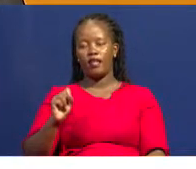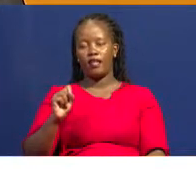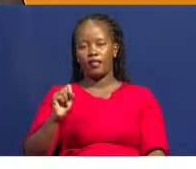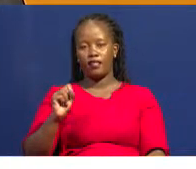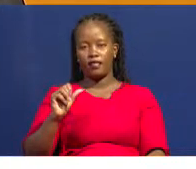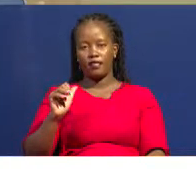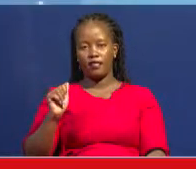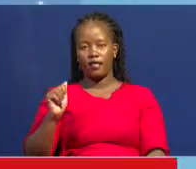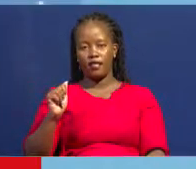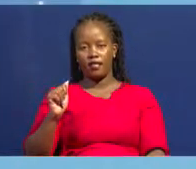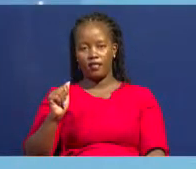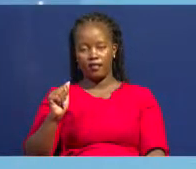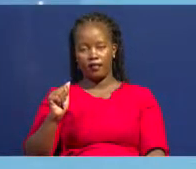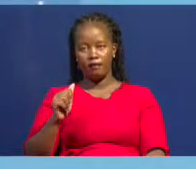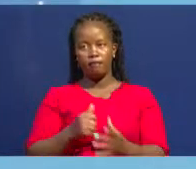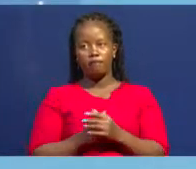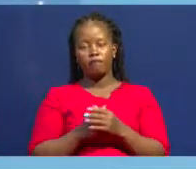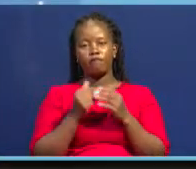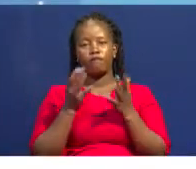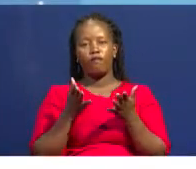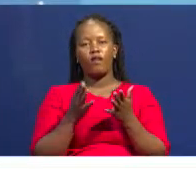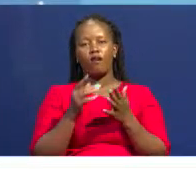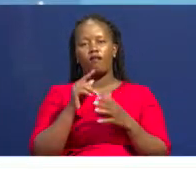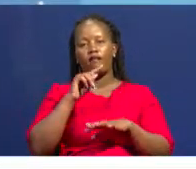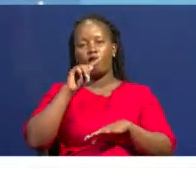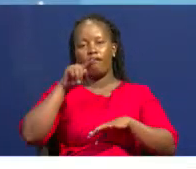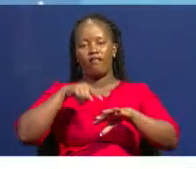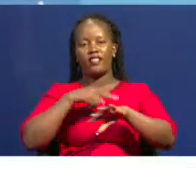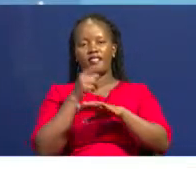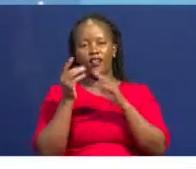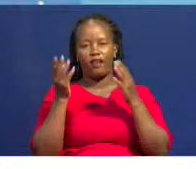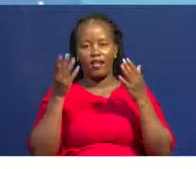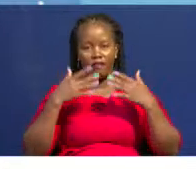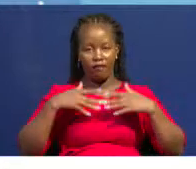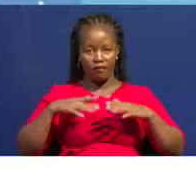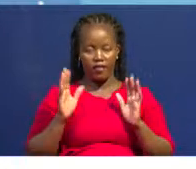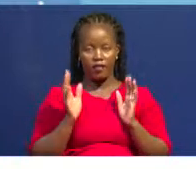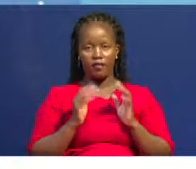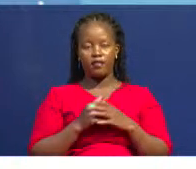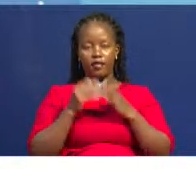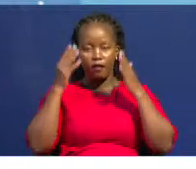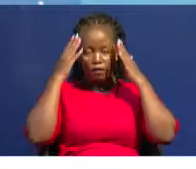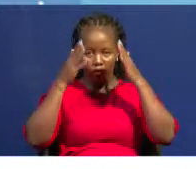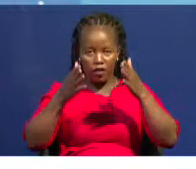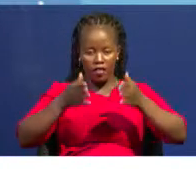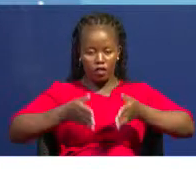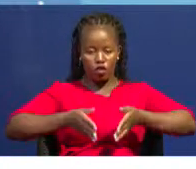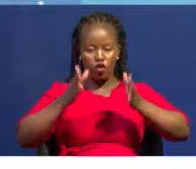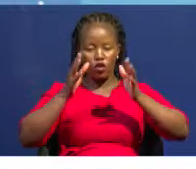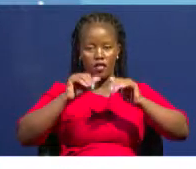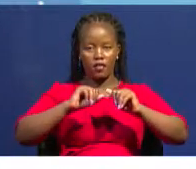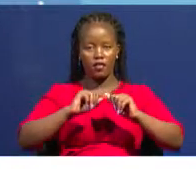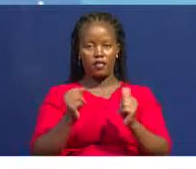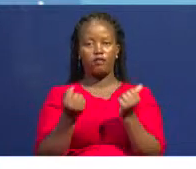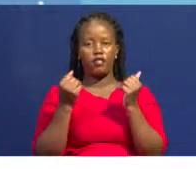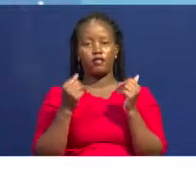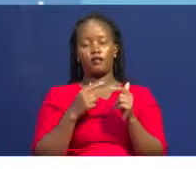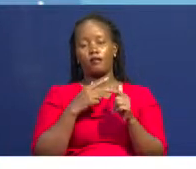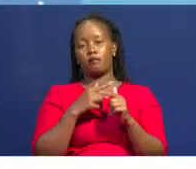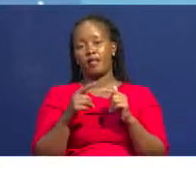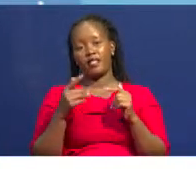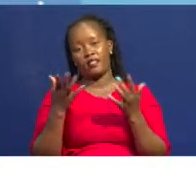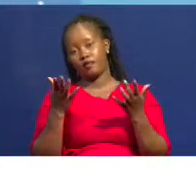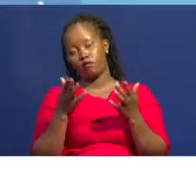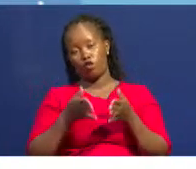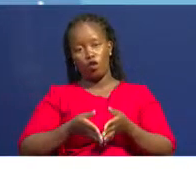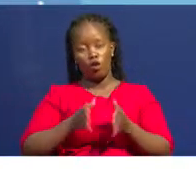Safety Authority, NTSA. That's where we put a cap on the first hour. We're looking at road safety, but at the end of the day, we always say road